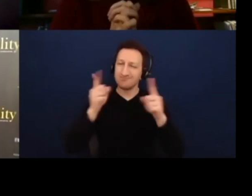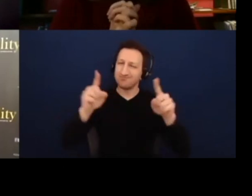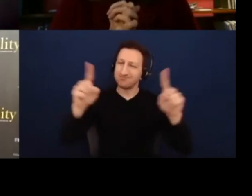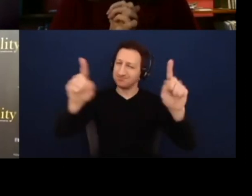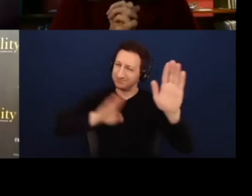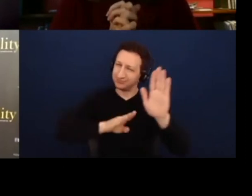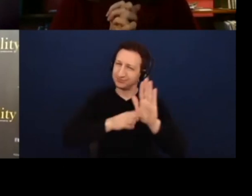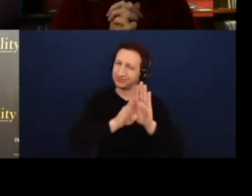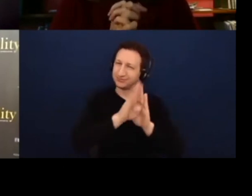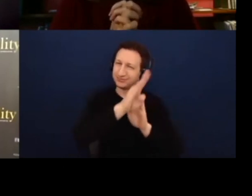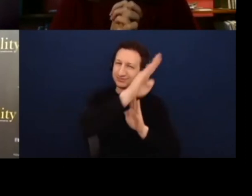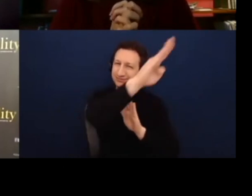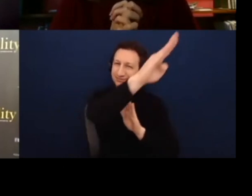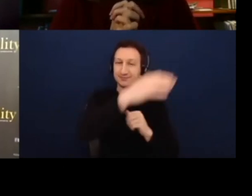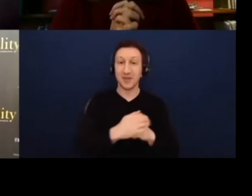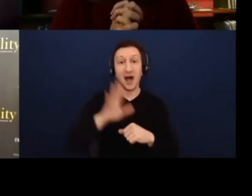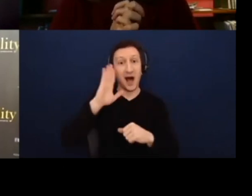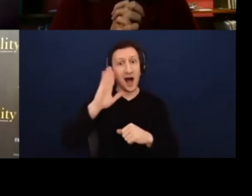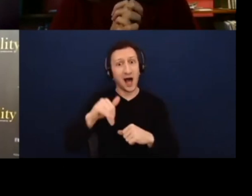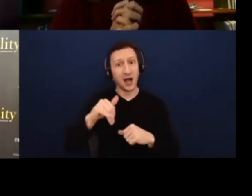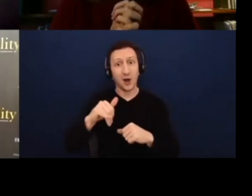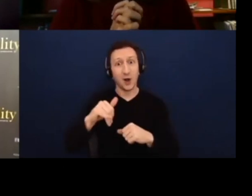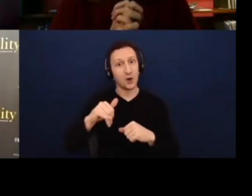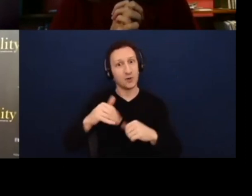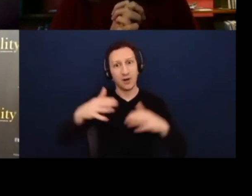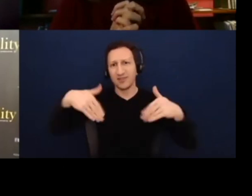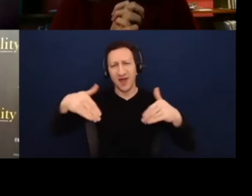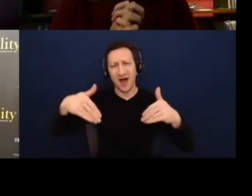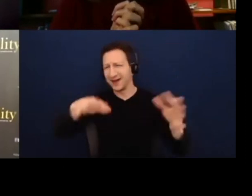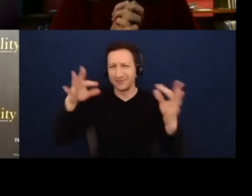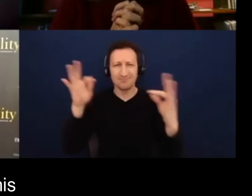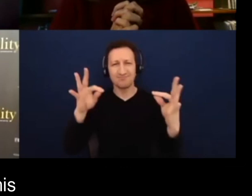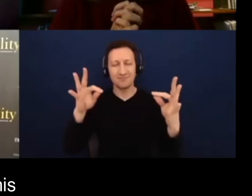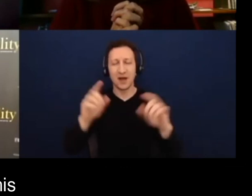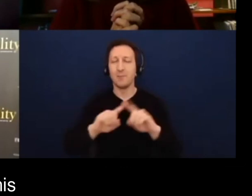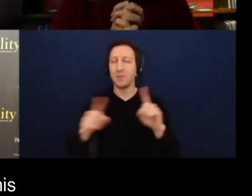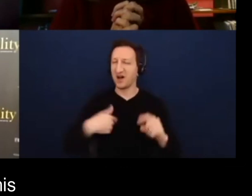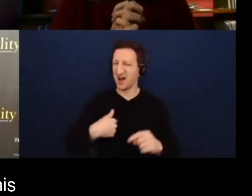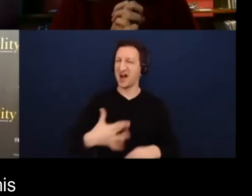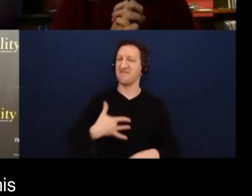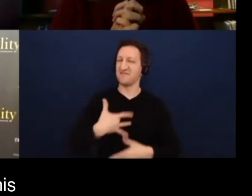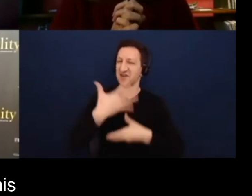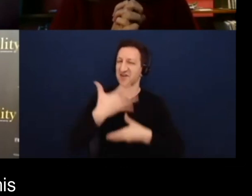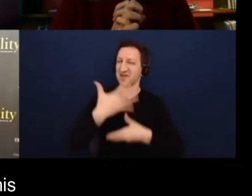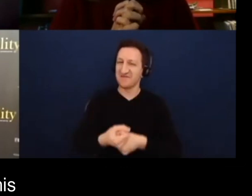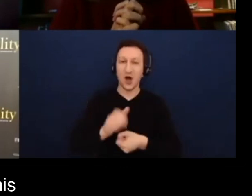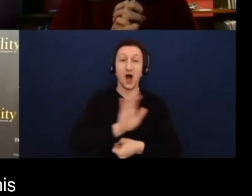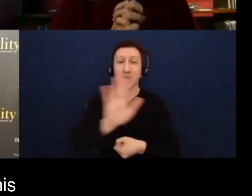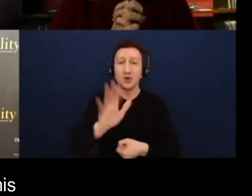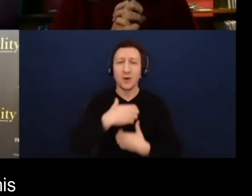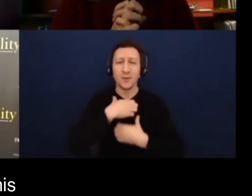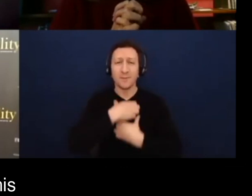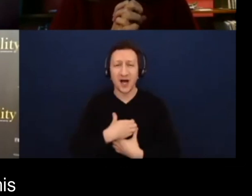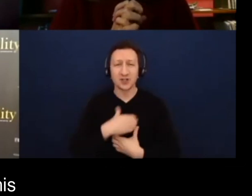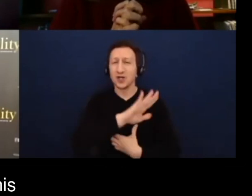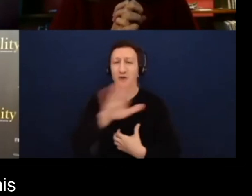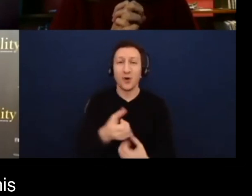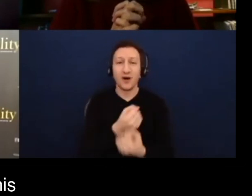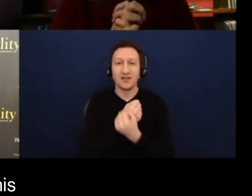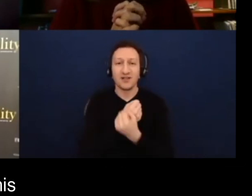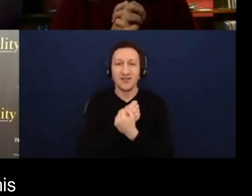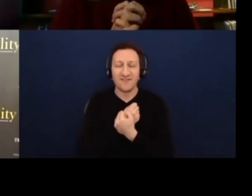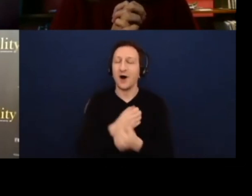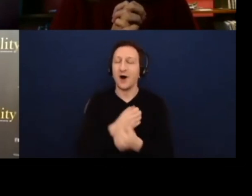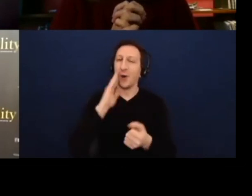And I'm truly grateful for all of you and your love for what this means. And for someone like